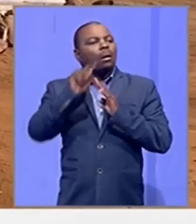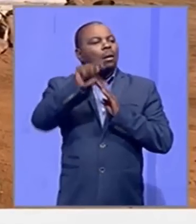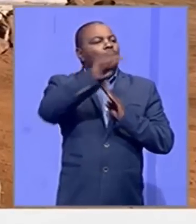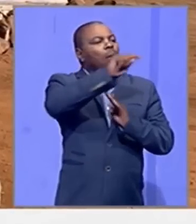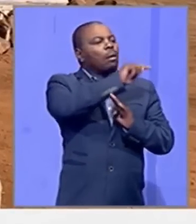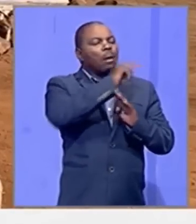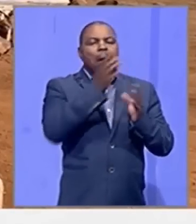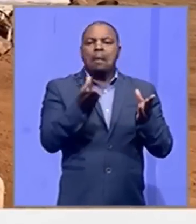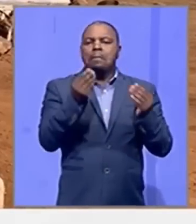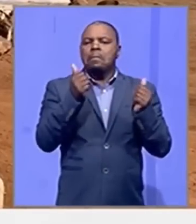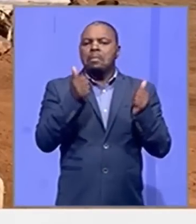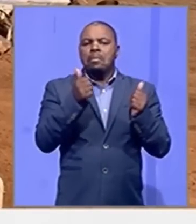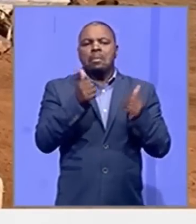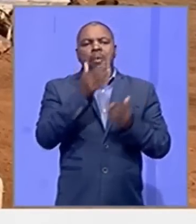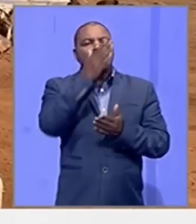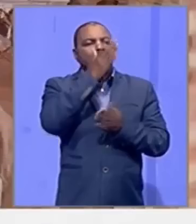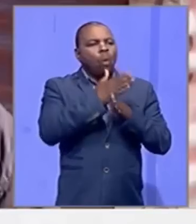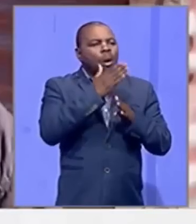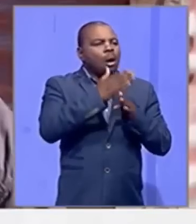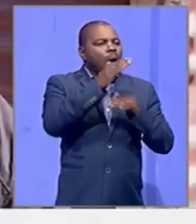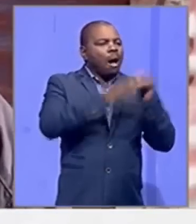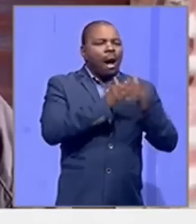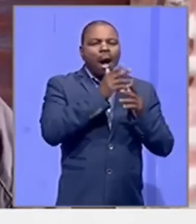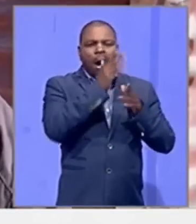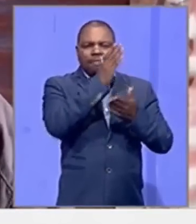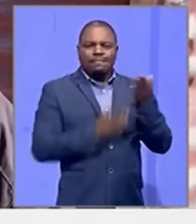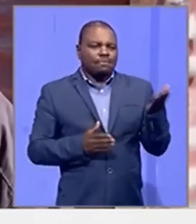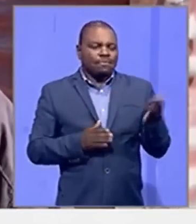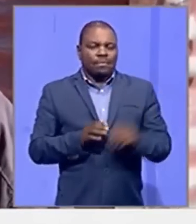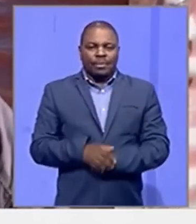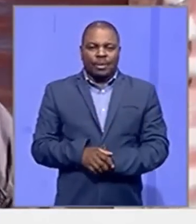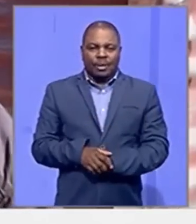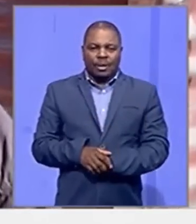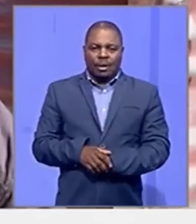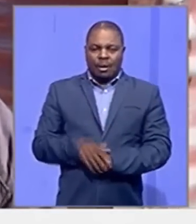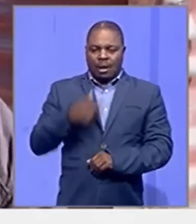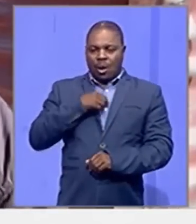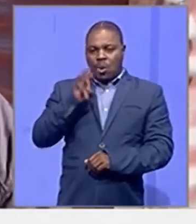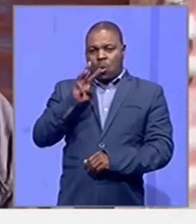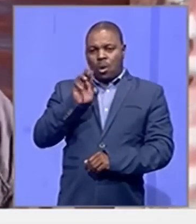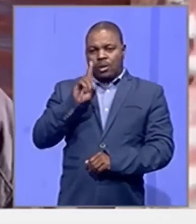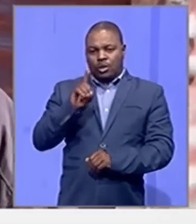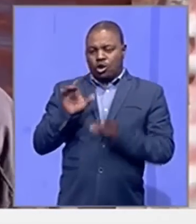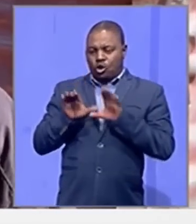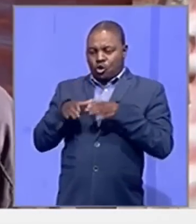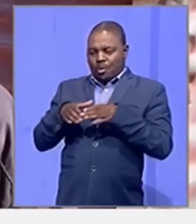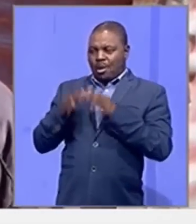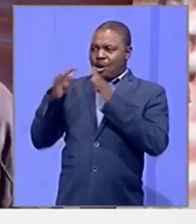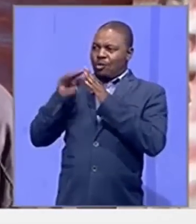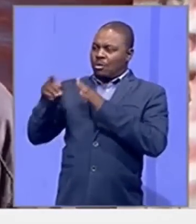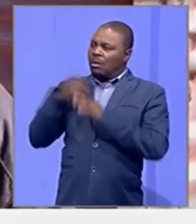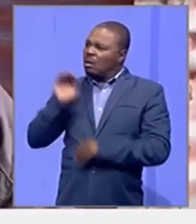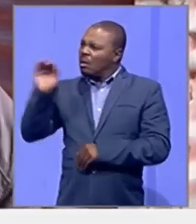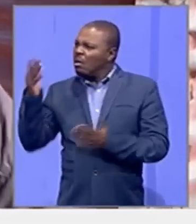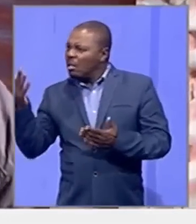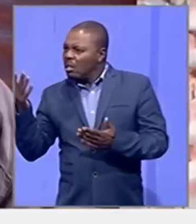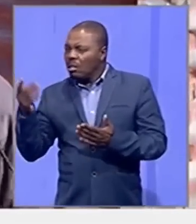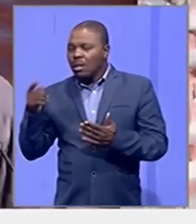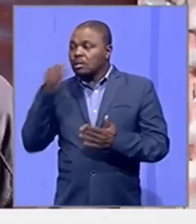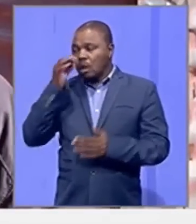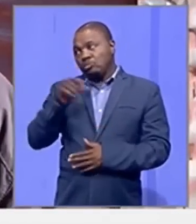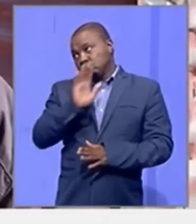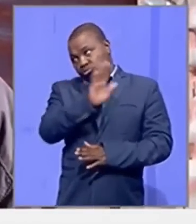le yena di tlogetšwe go ba marope ge ke boditša ba mawat committee ya di-housing ba no re maina a gona ka go bona